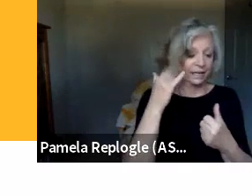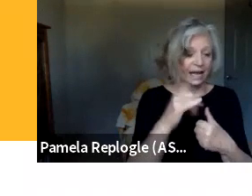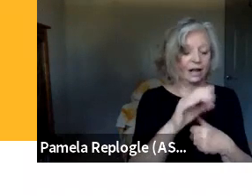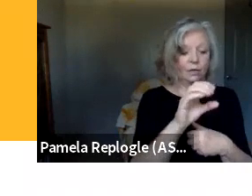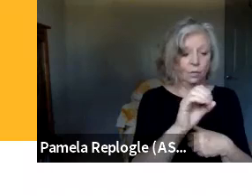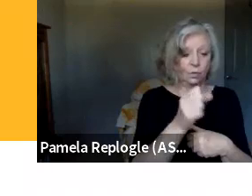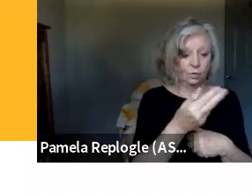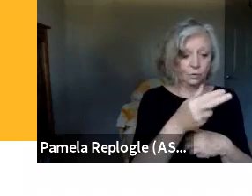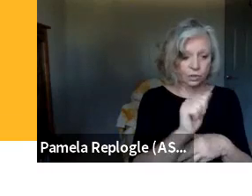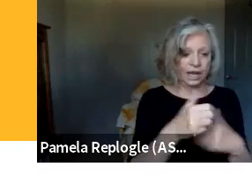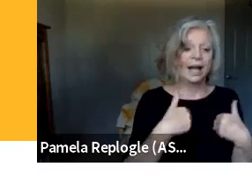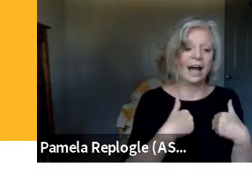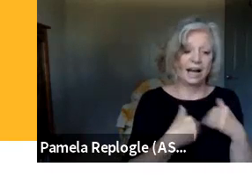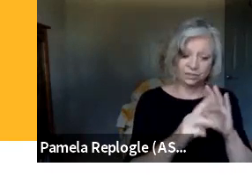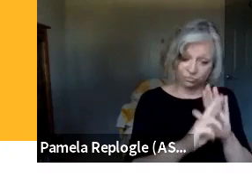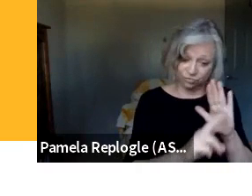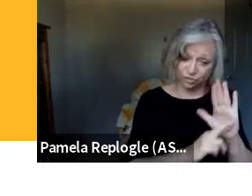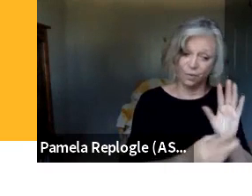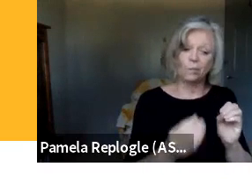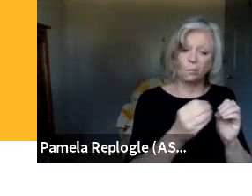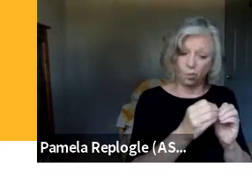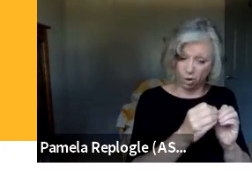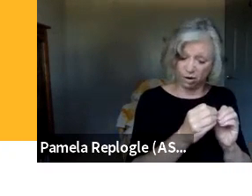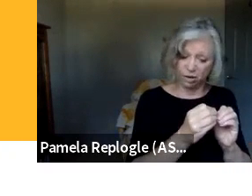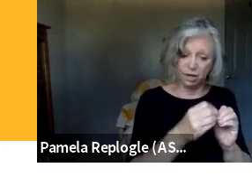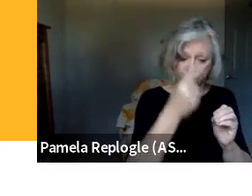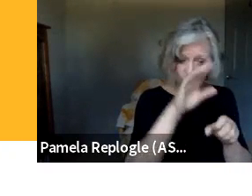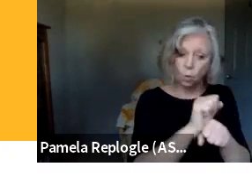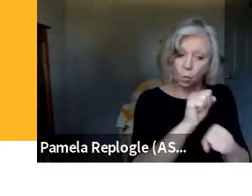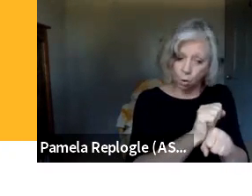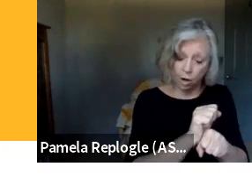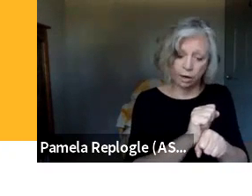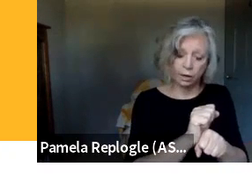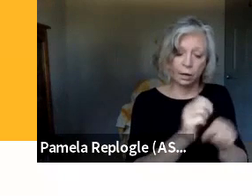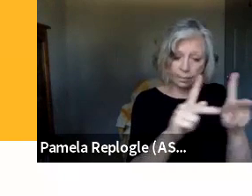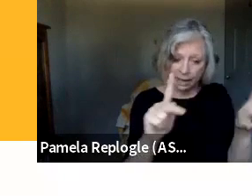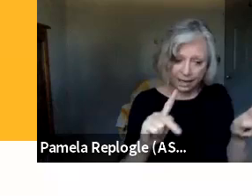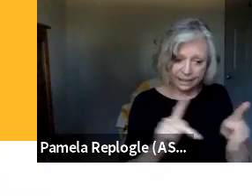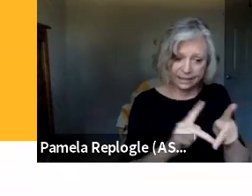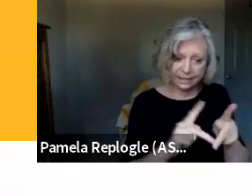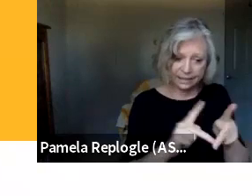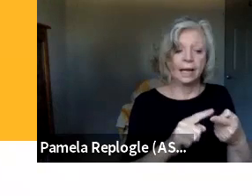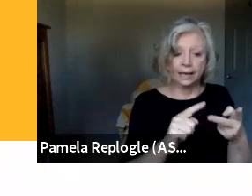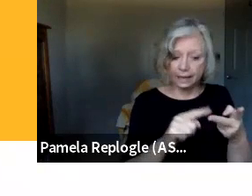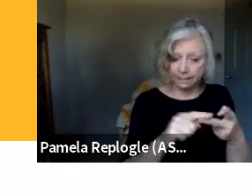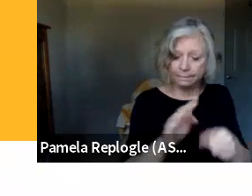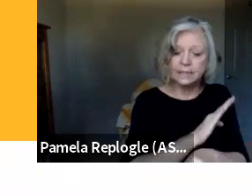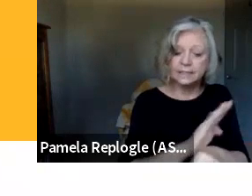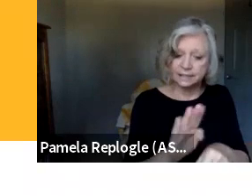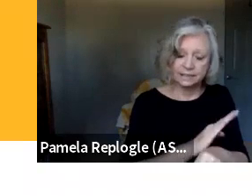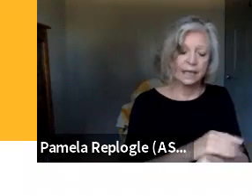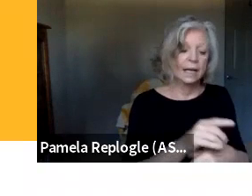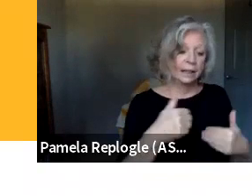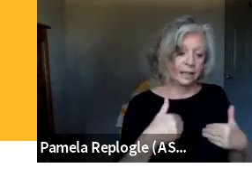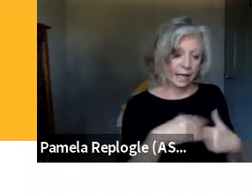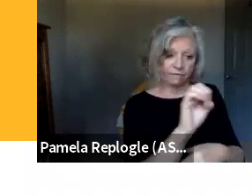institutes restrictions and requirements for workplaces and businesses for employers. So they might have employers and